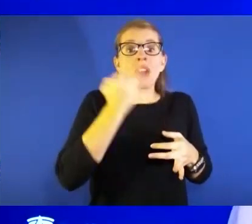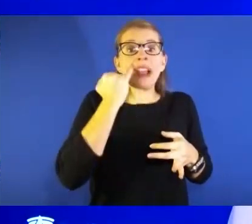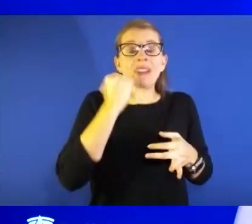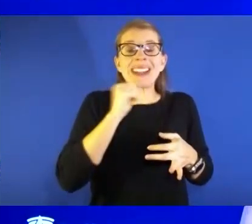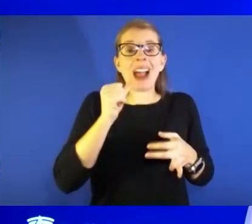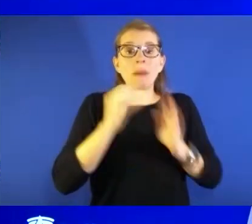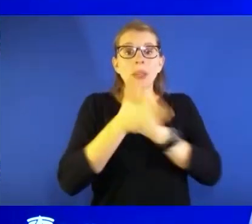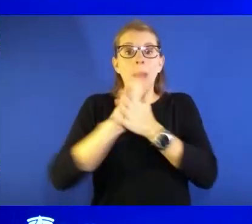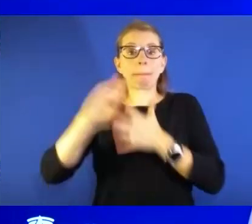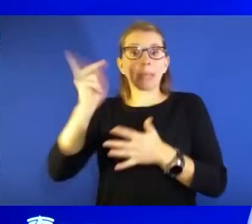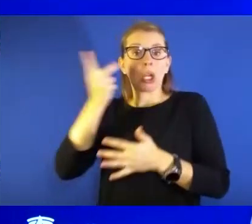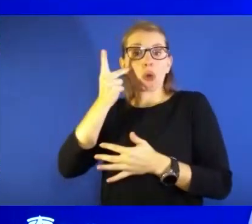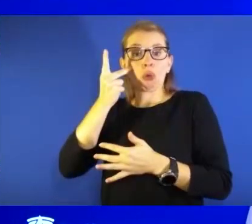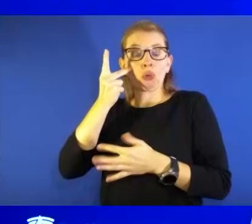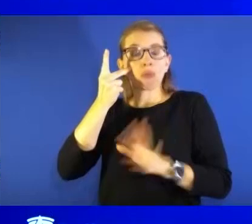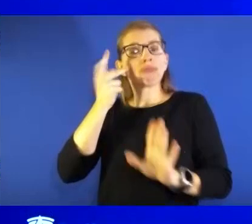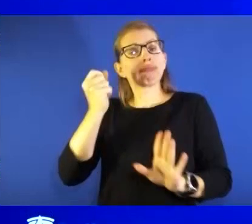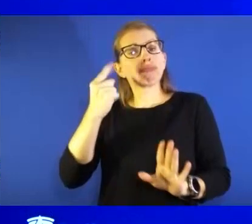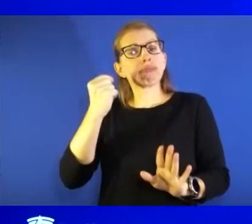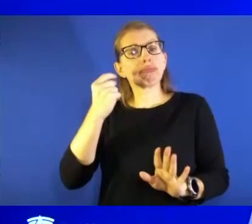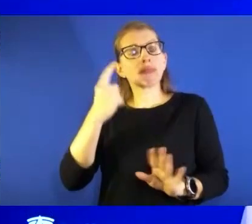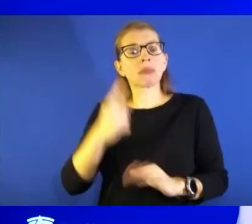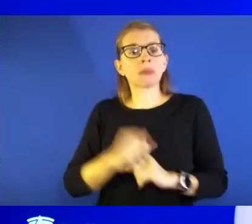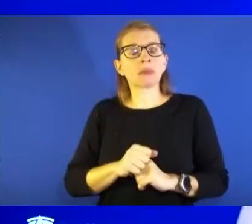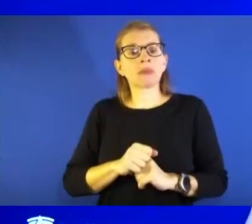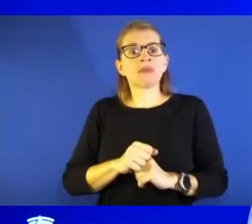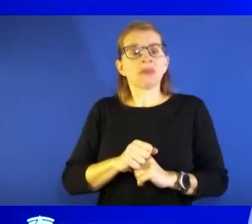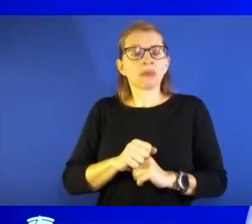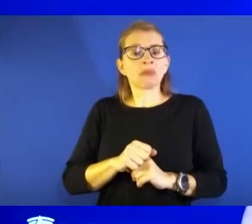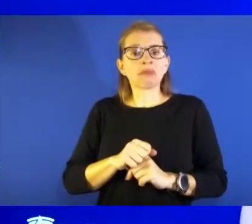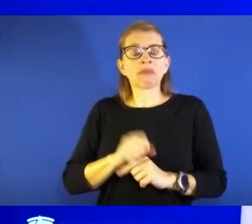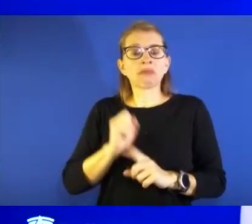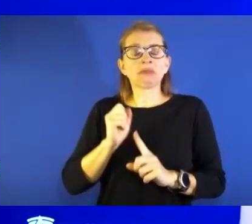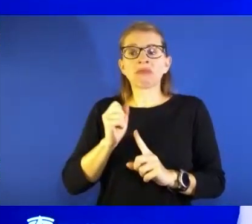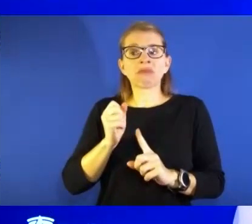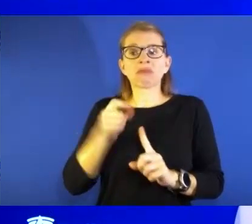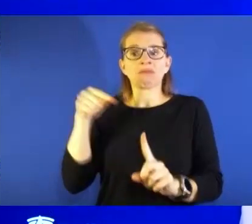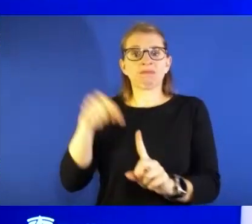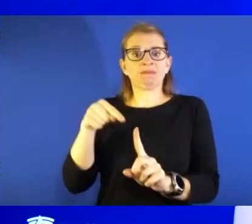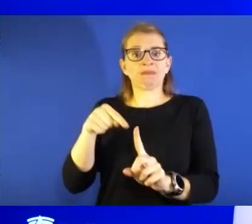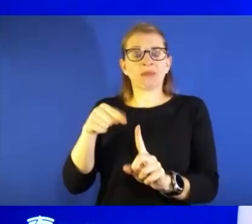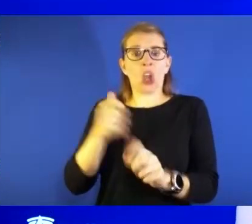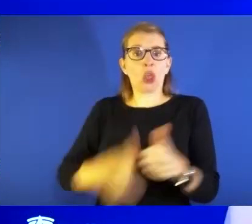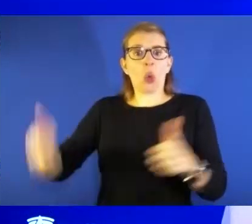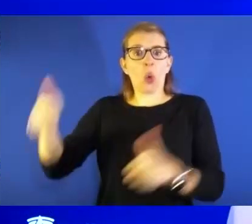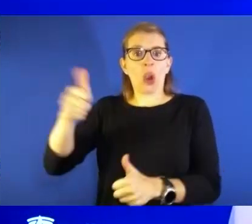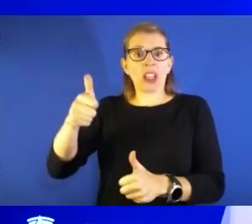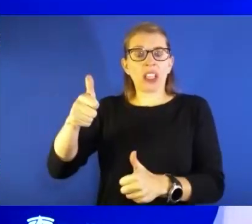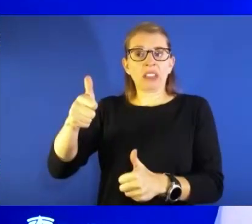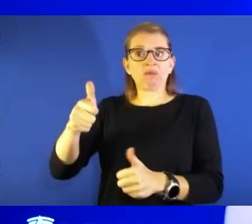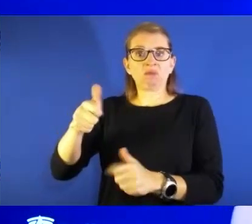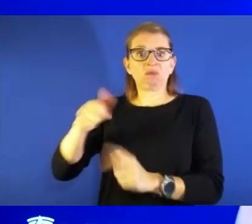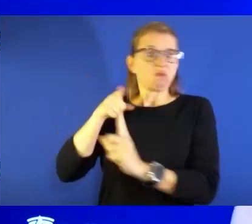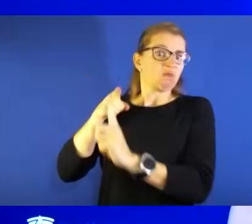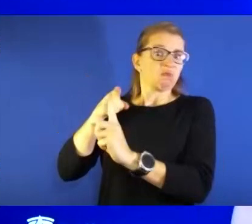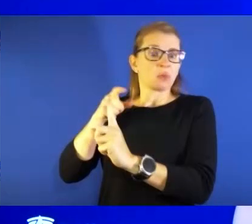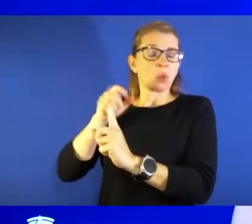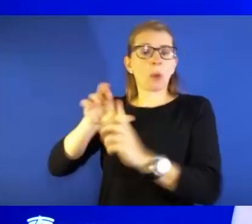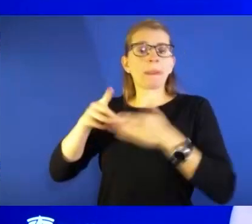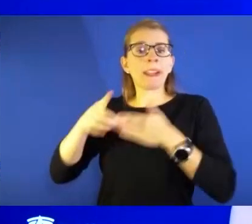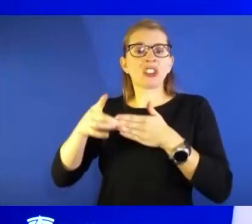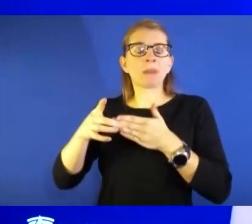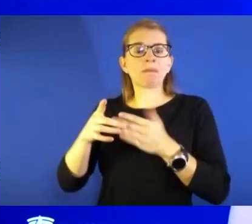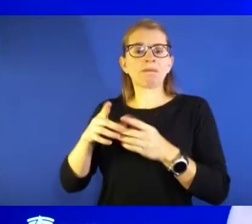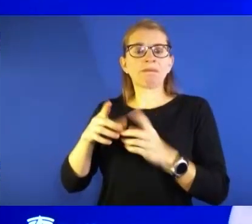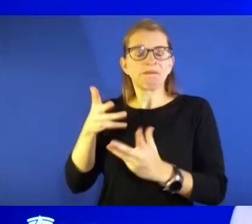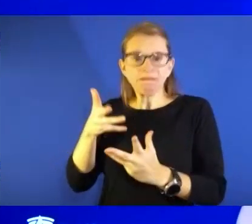that there is a large attack on just any sort of authority or leadership. But just understand that